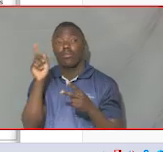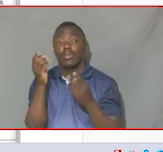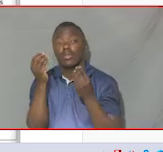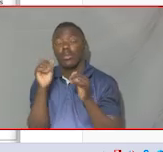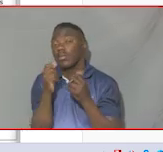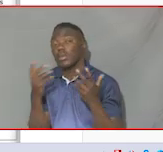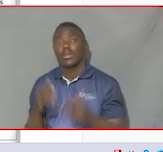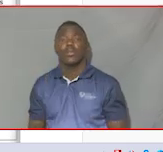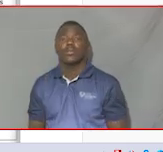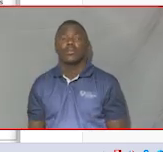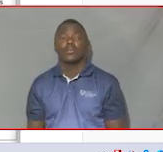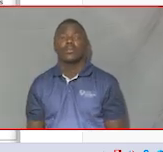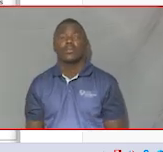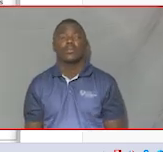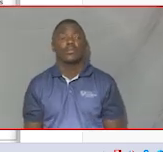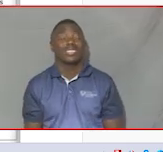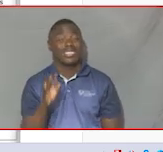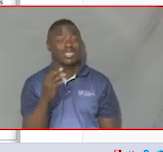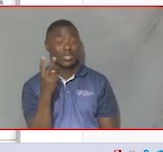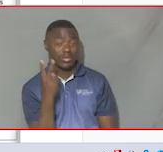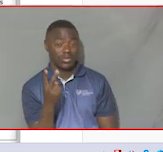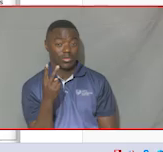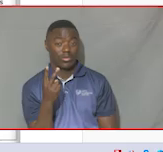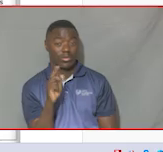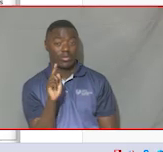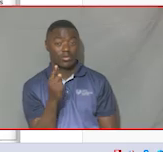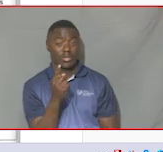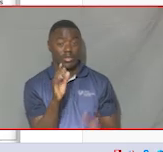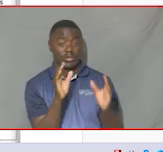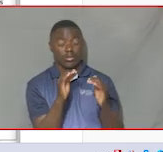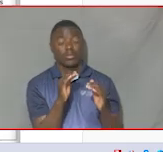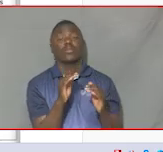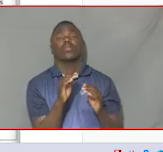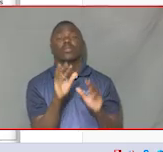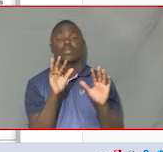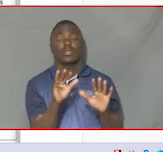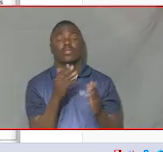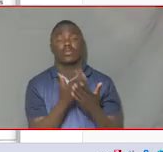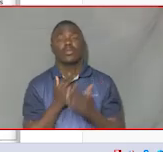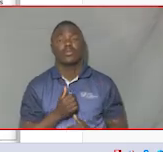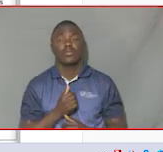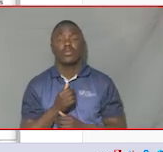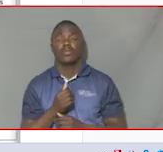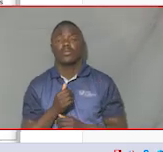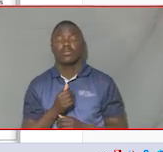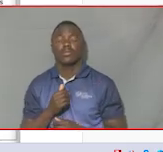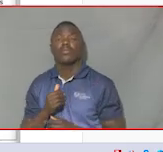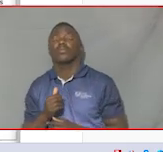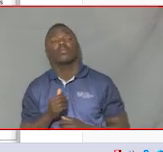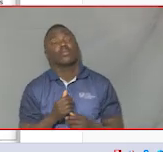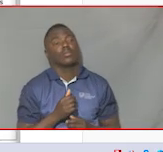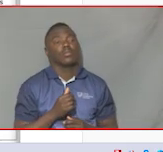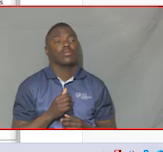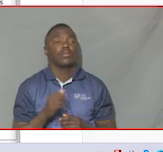9. So if it's a 2-digit, in the first block, I can put 9. In the second block, again